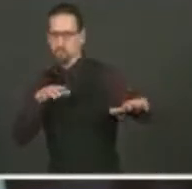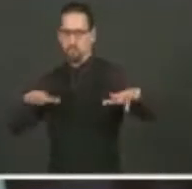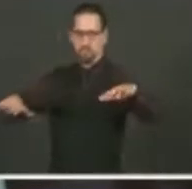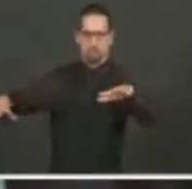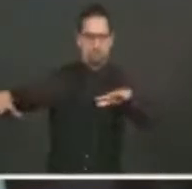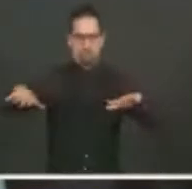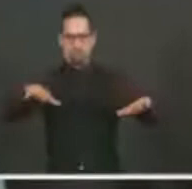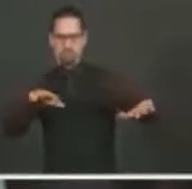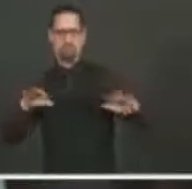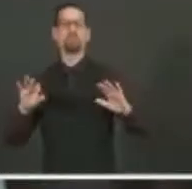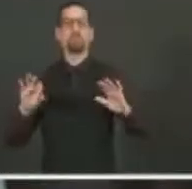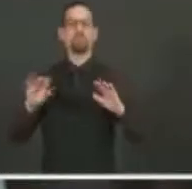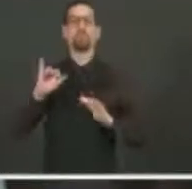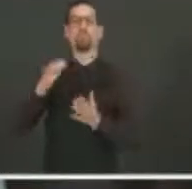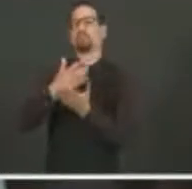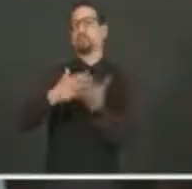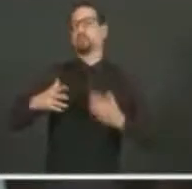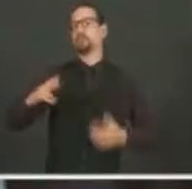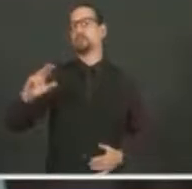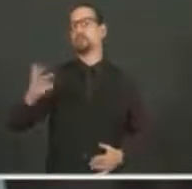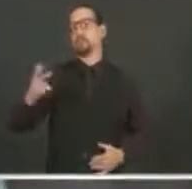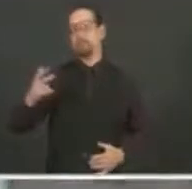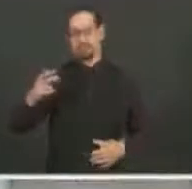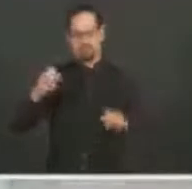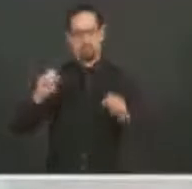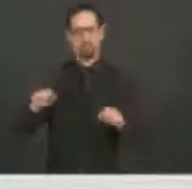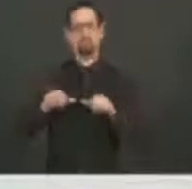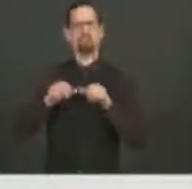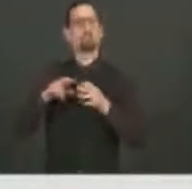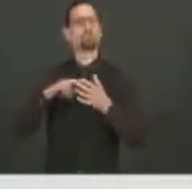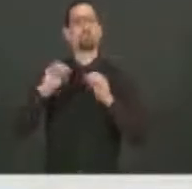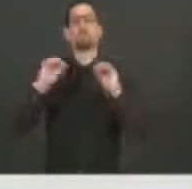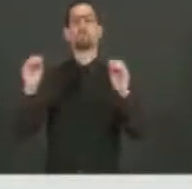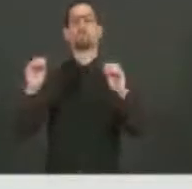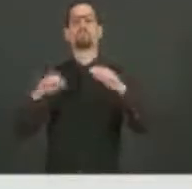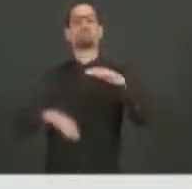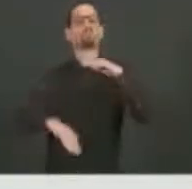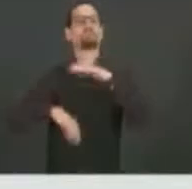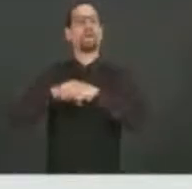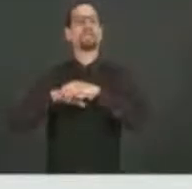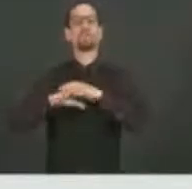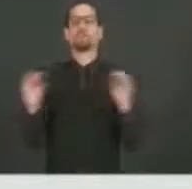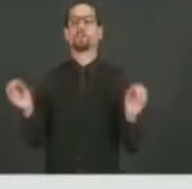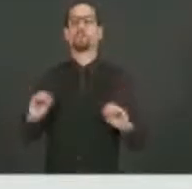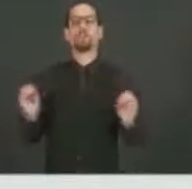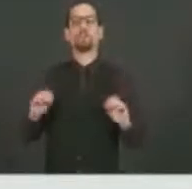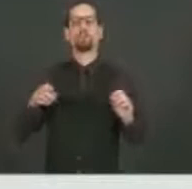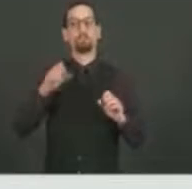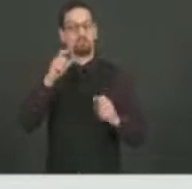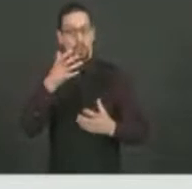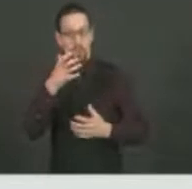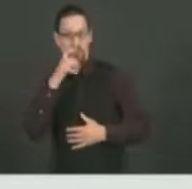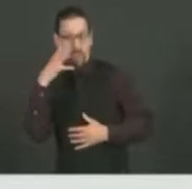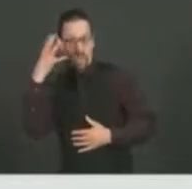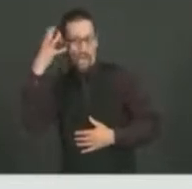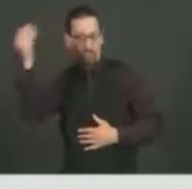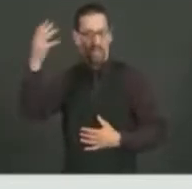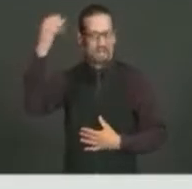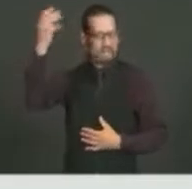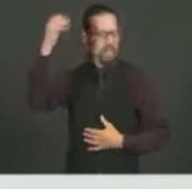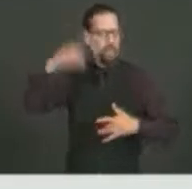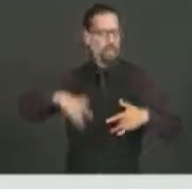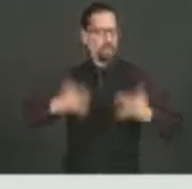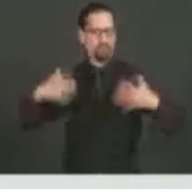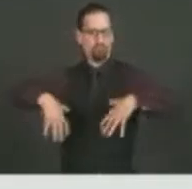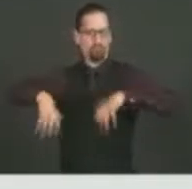phase 3, as I said, there'll be no cap on the number of people who can be in an outdoor setting at